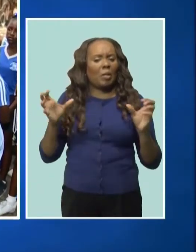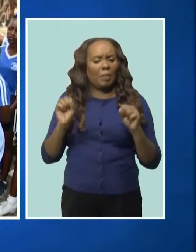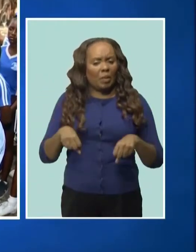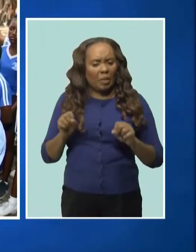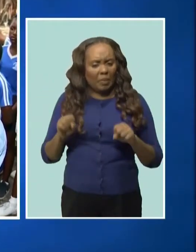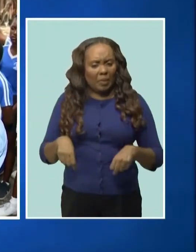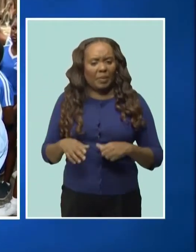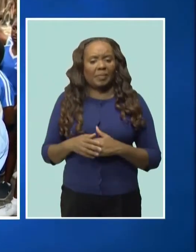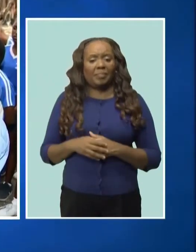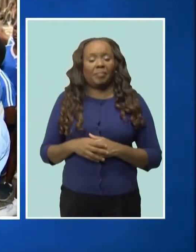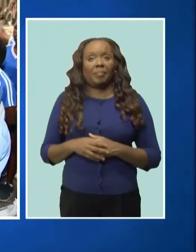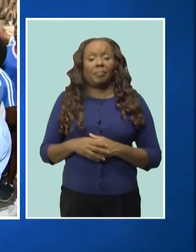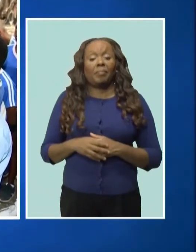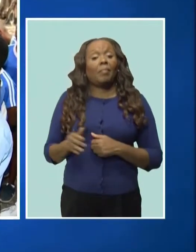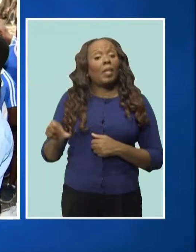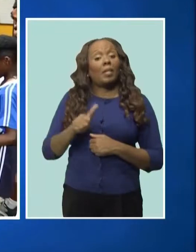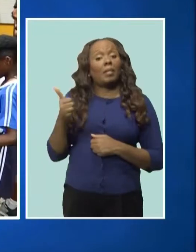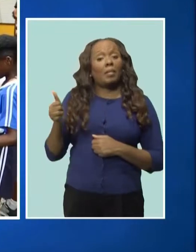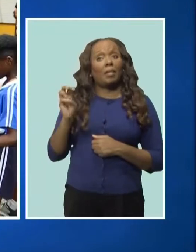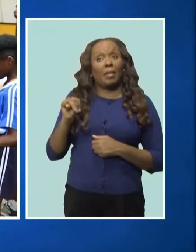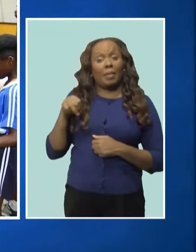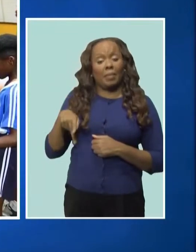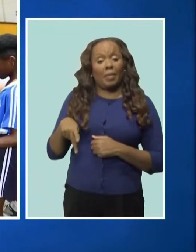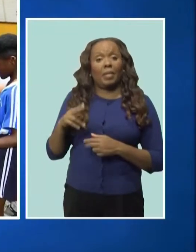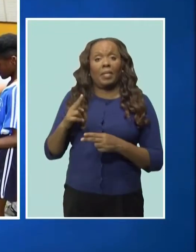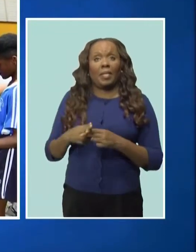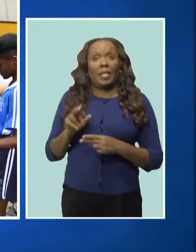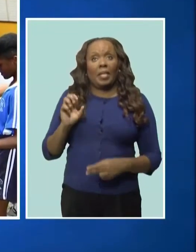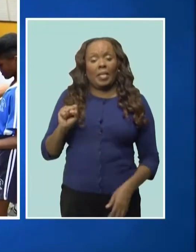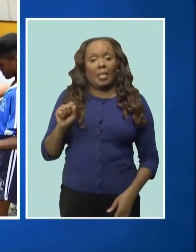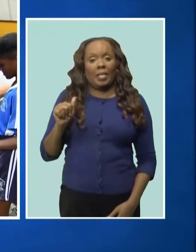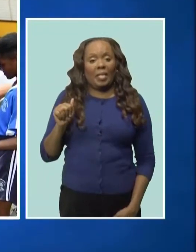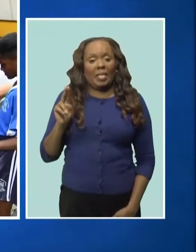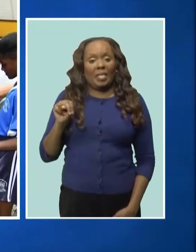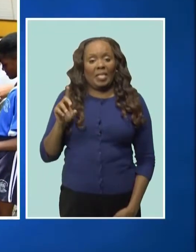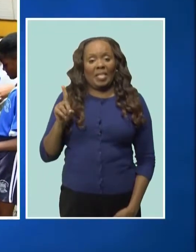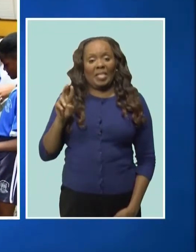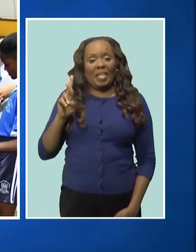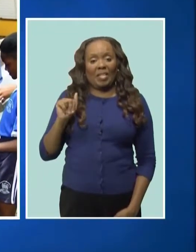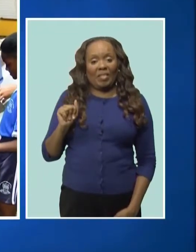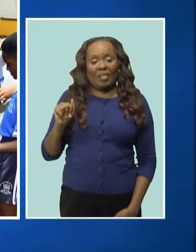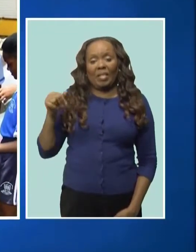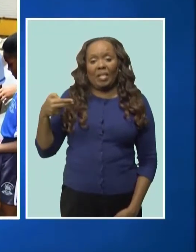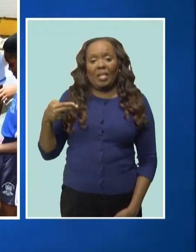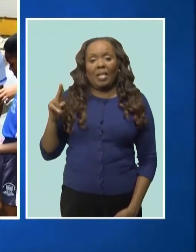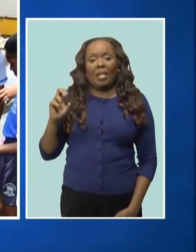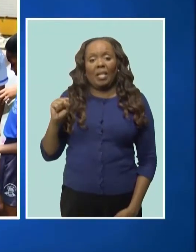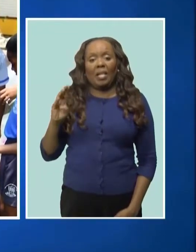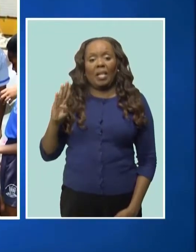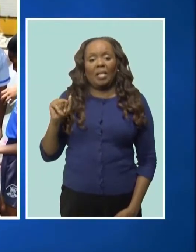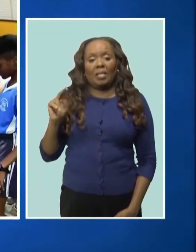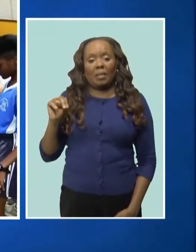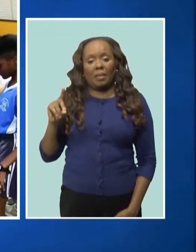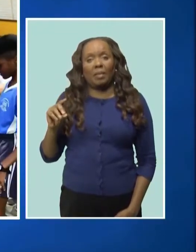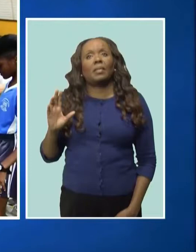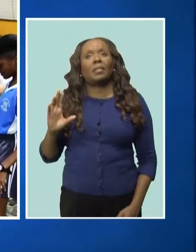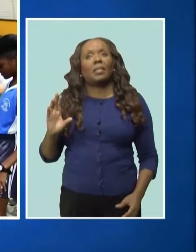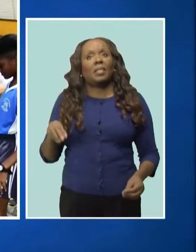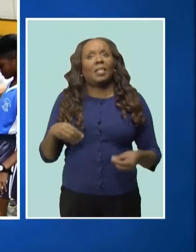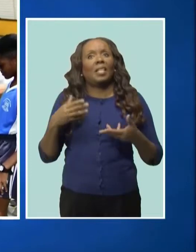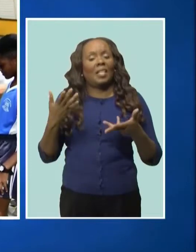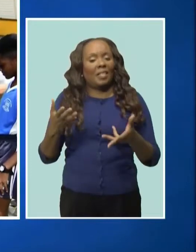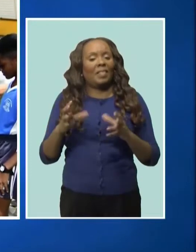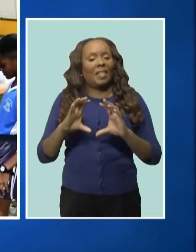Meanwhile, Minister in the Ministry of Education, Technological and Vocational Training, Sandra Husbands, has presented examination kits to Class